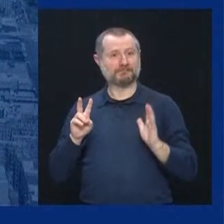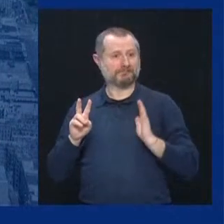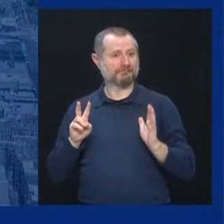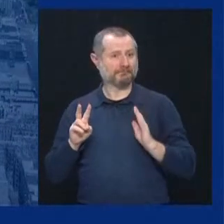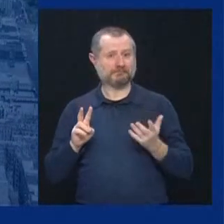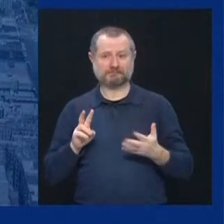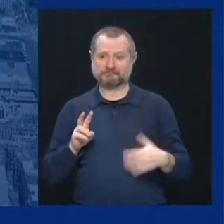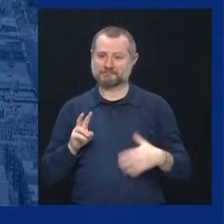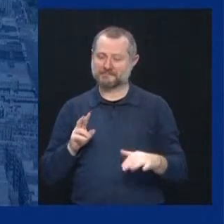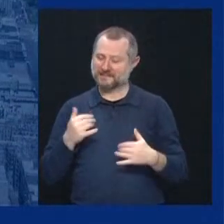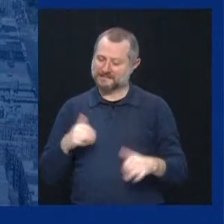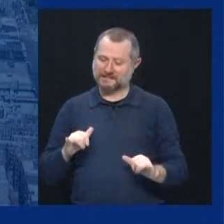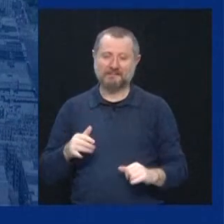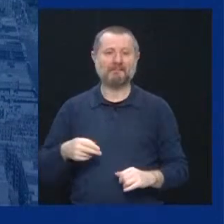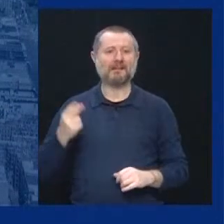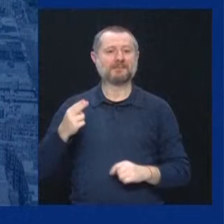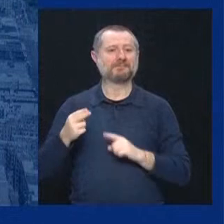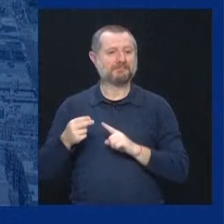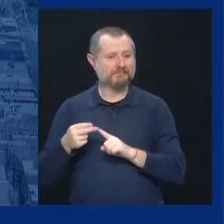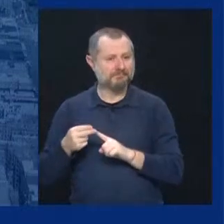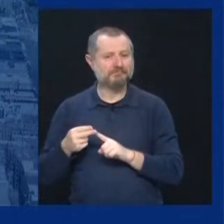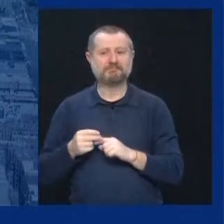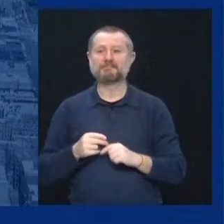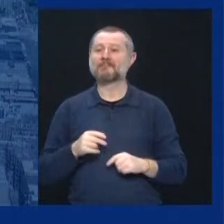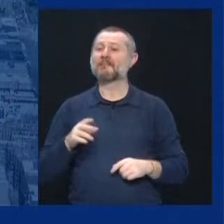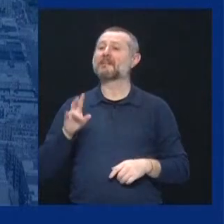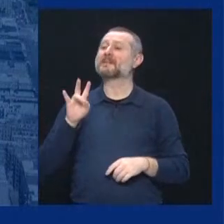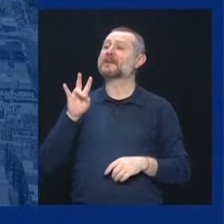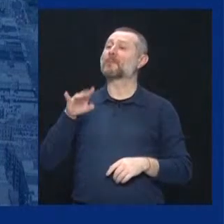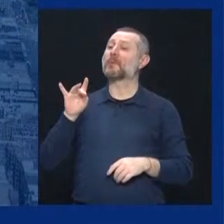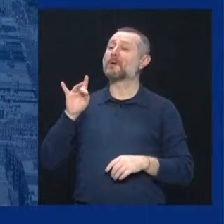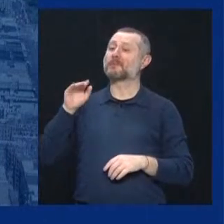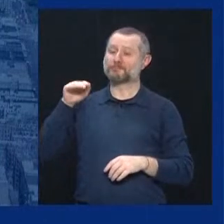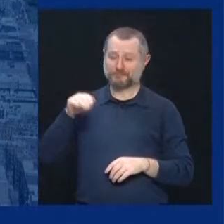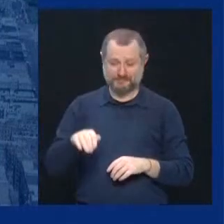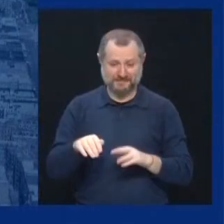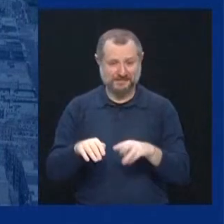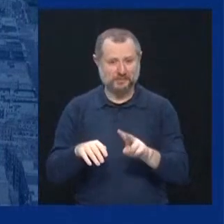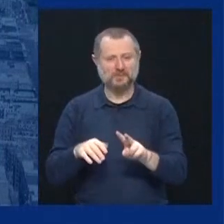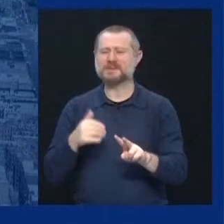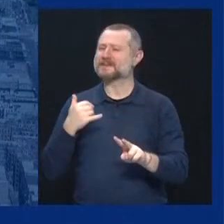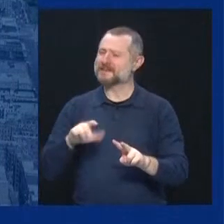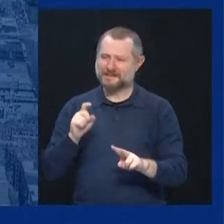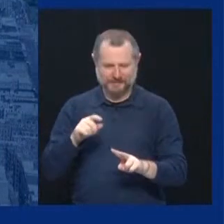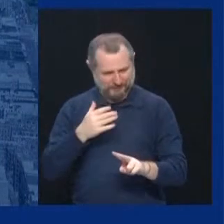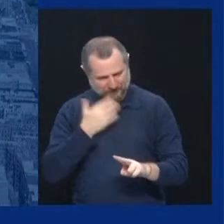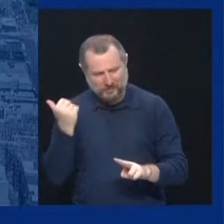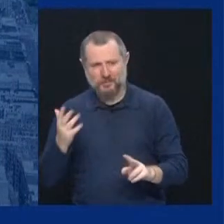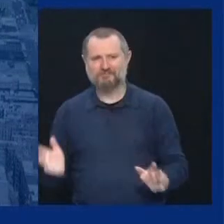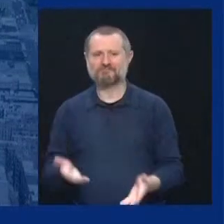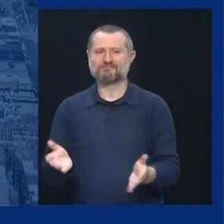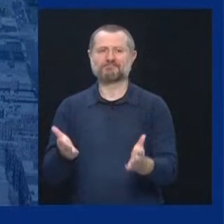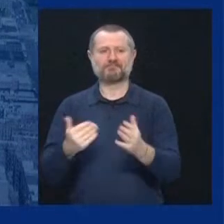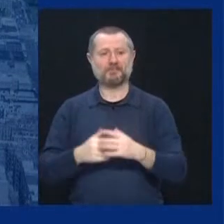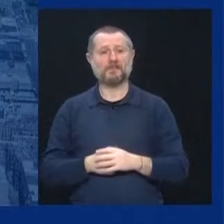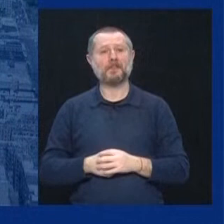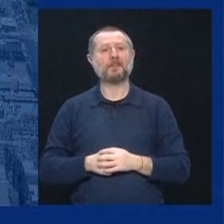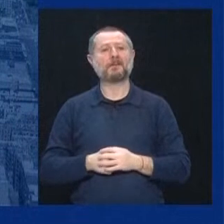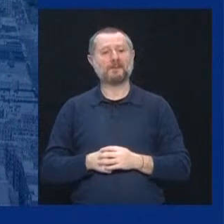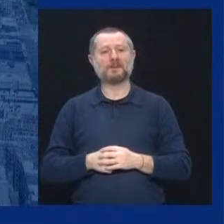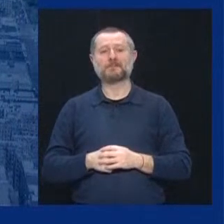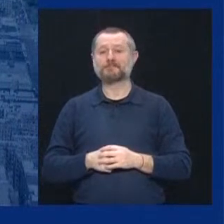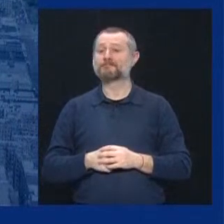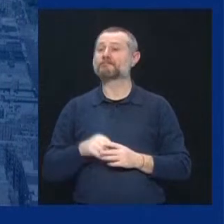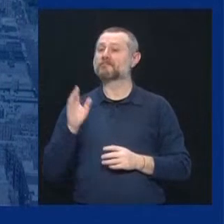high. And they're down from 7.8, but that's not good enough. Relatively, they are still high. We have to focus